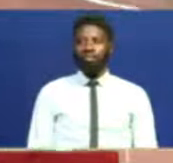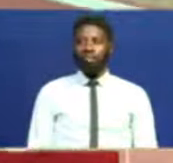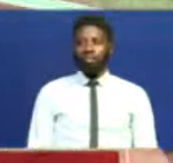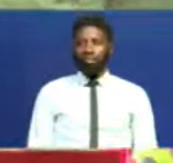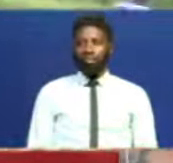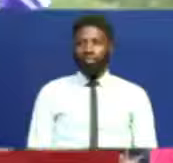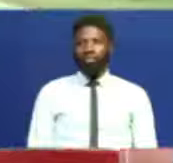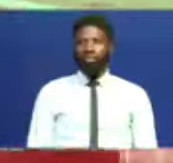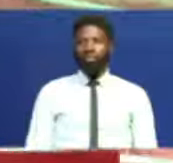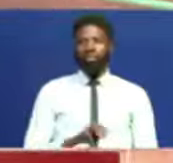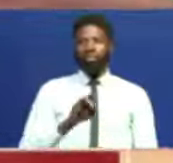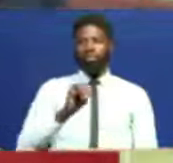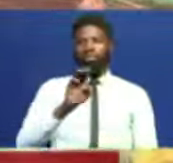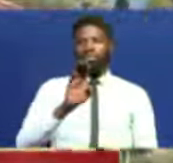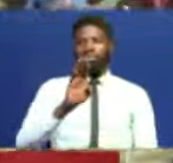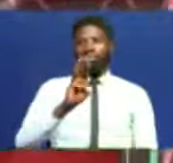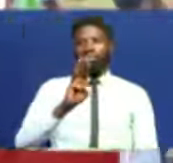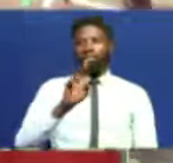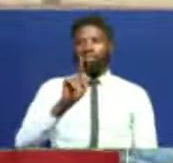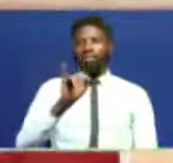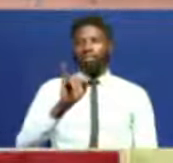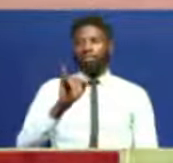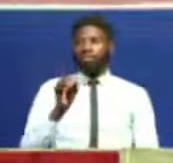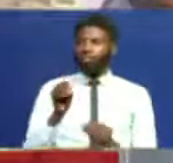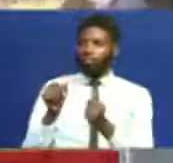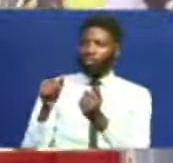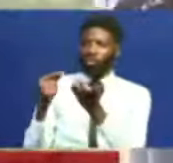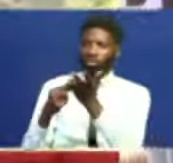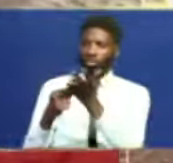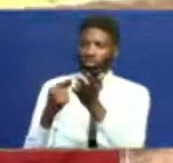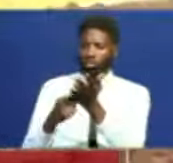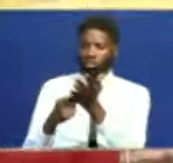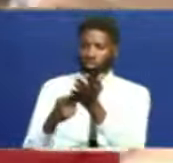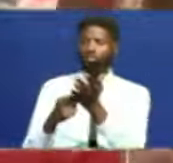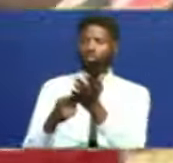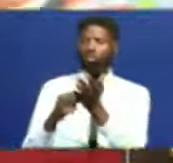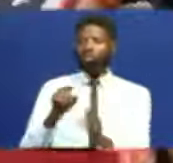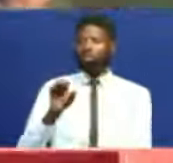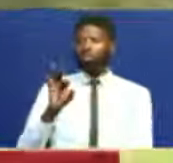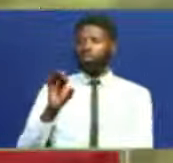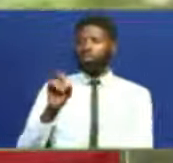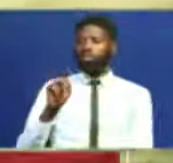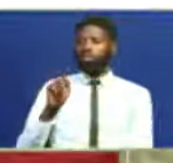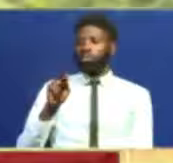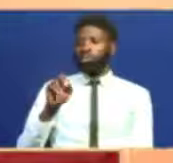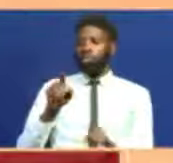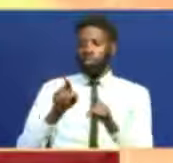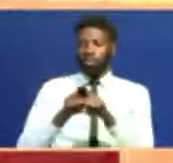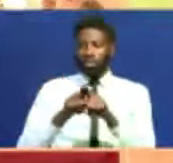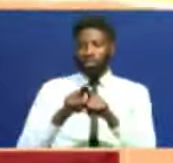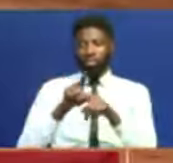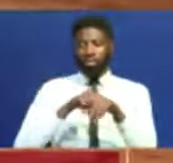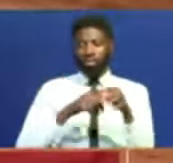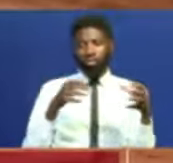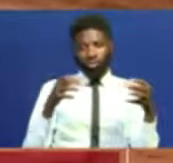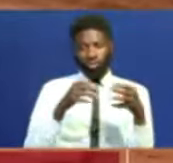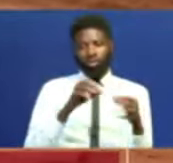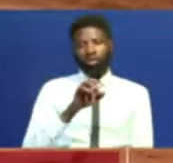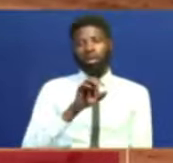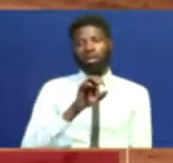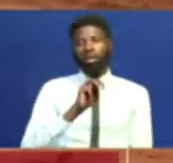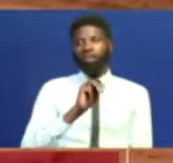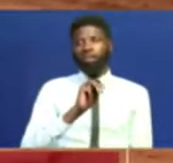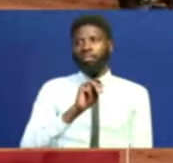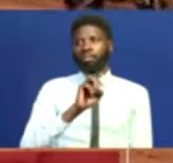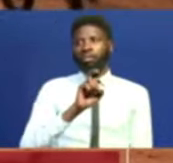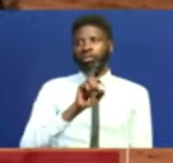Apollo Mbuki of Kenya defeated Fortune Sentamu of Uganda in another hotly contested MX1 class race. Competition